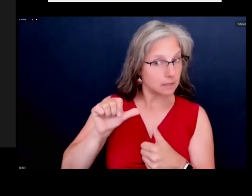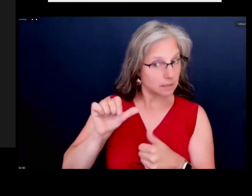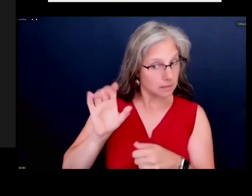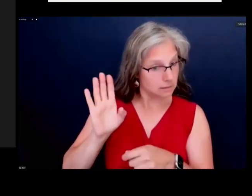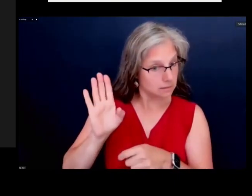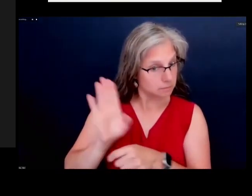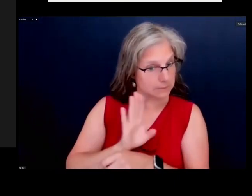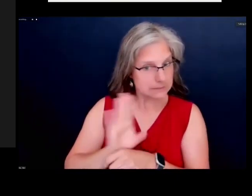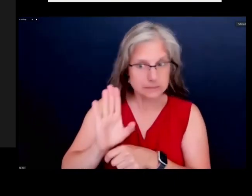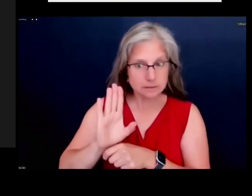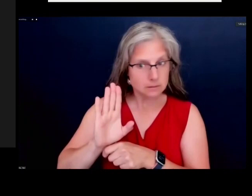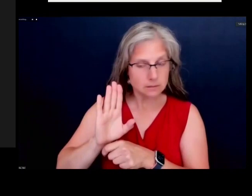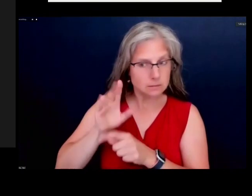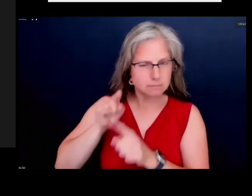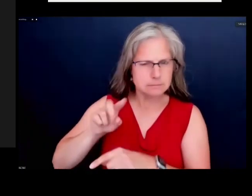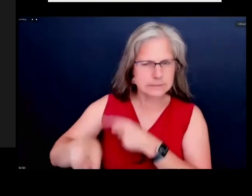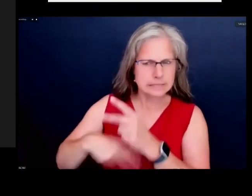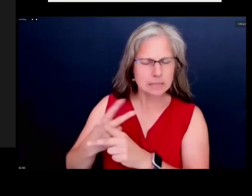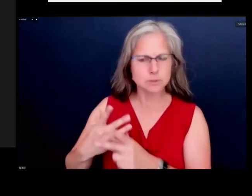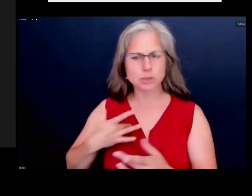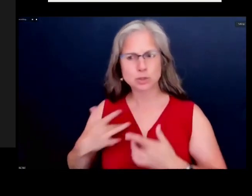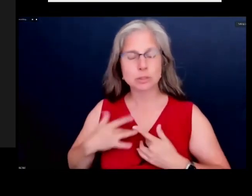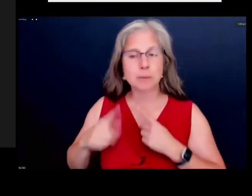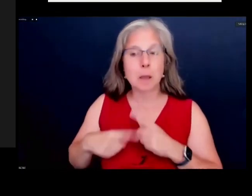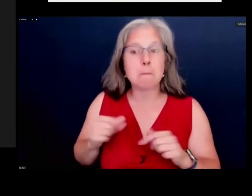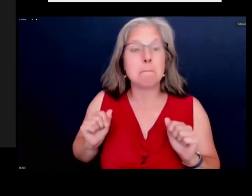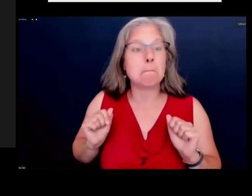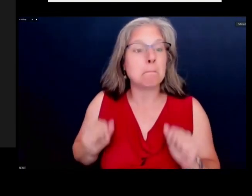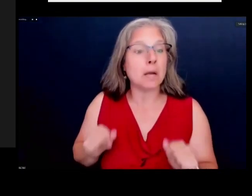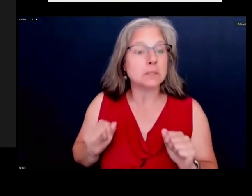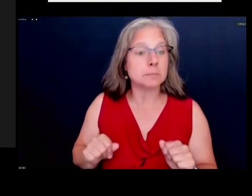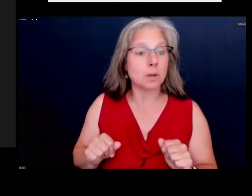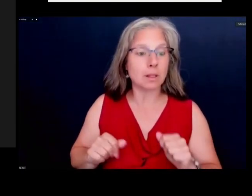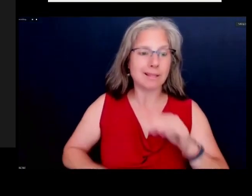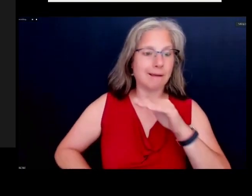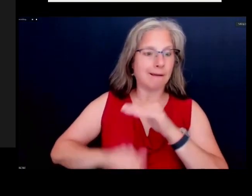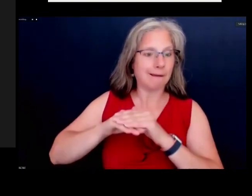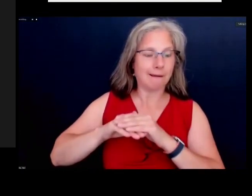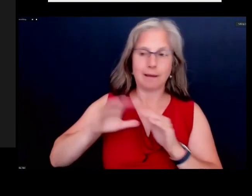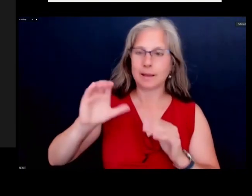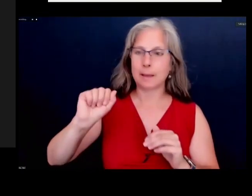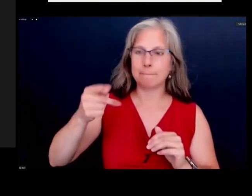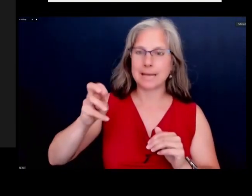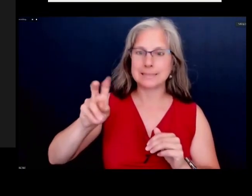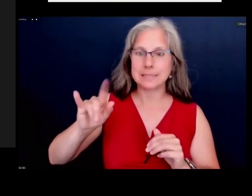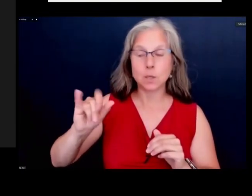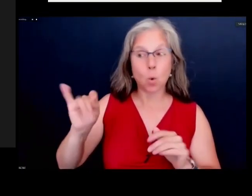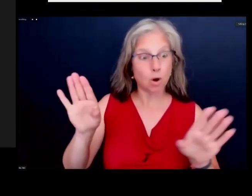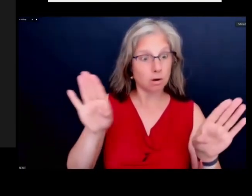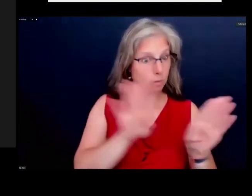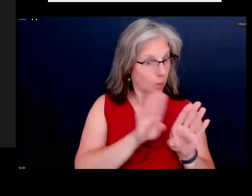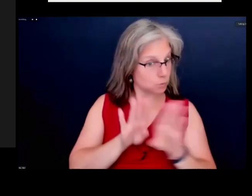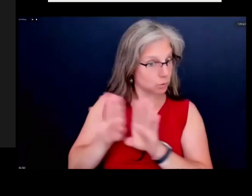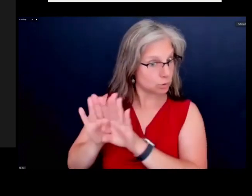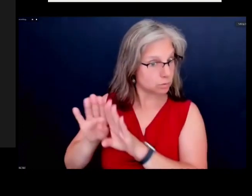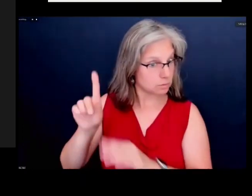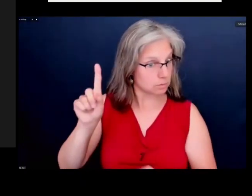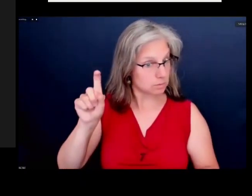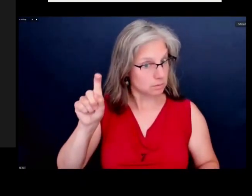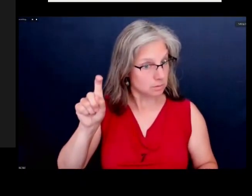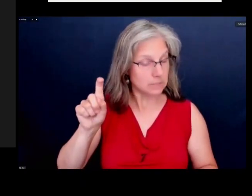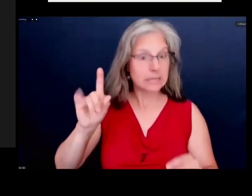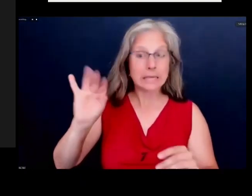business types be concerned about possible capacity restrictions or even closures at this point?